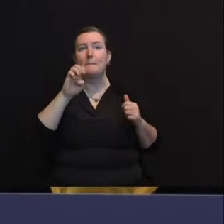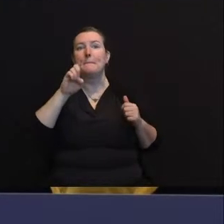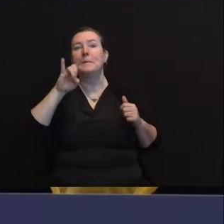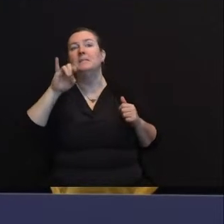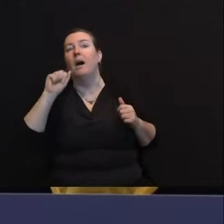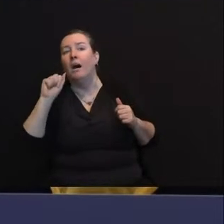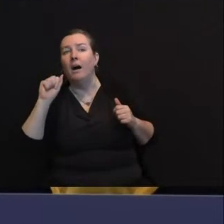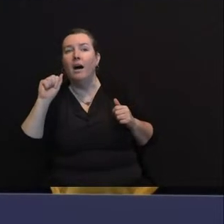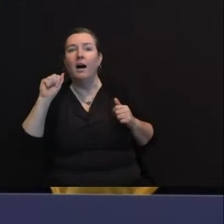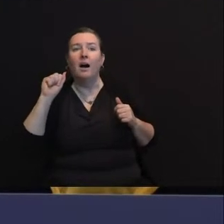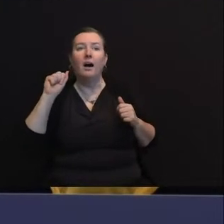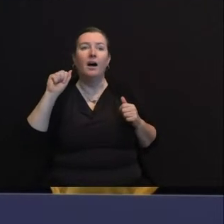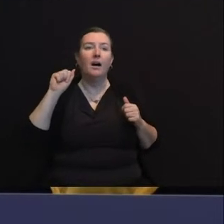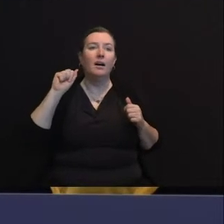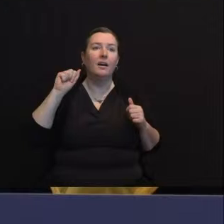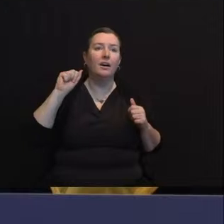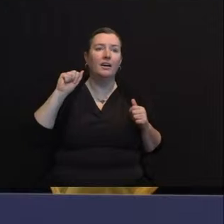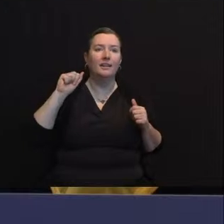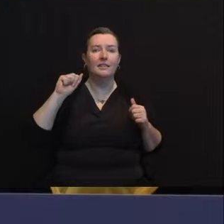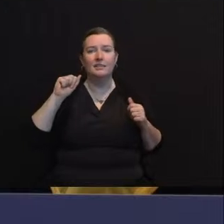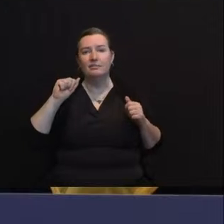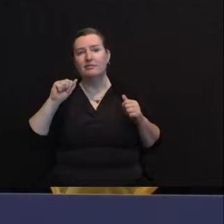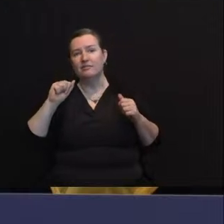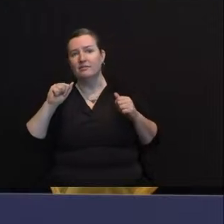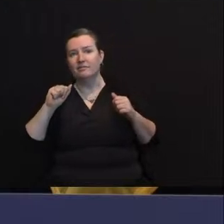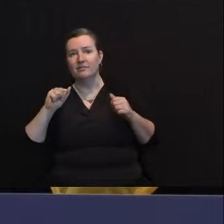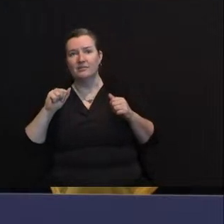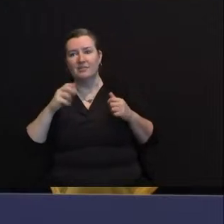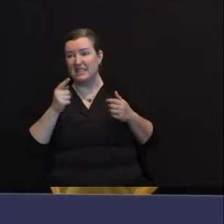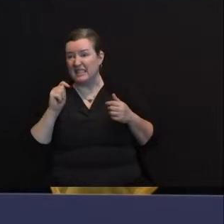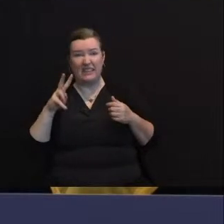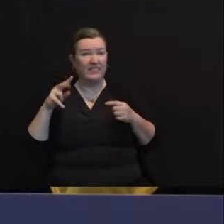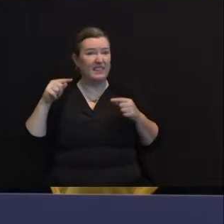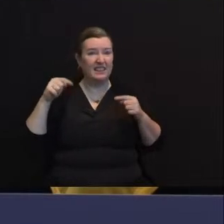least on air, don't even exist in the state.